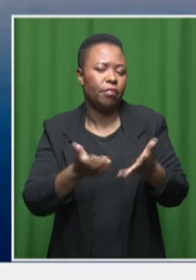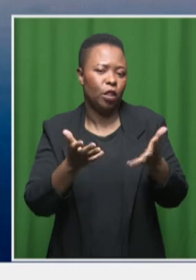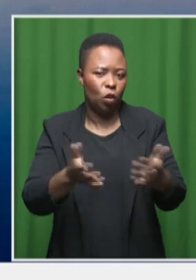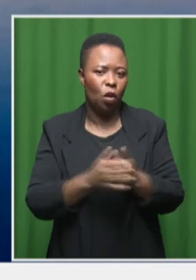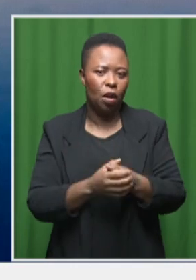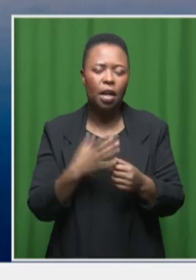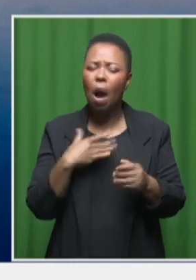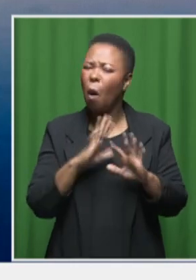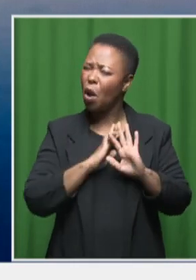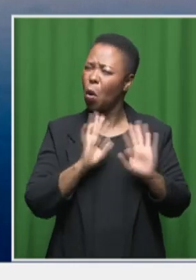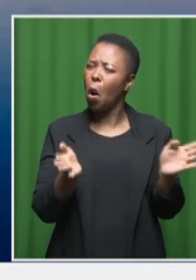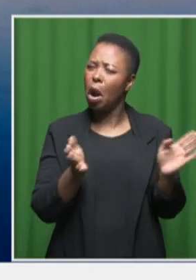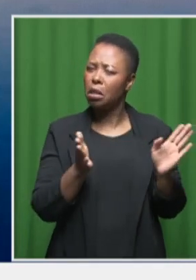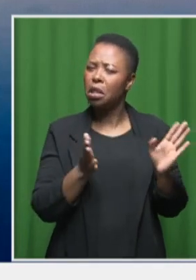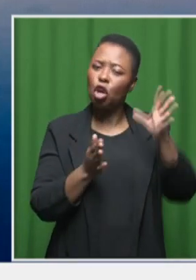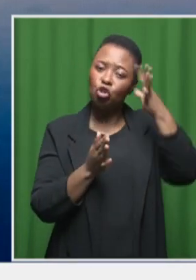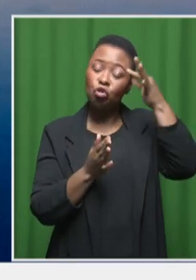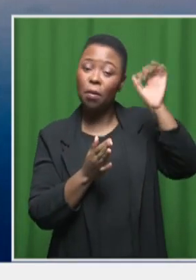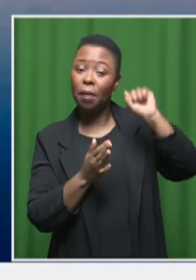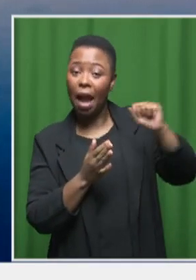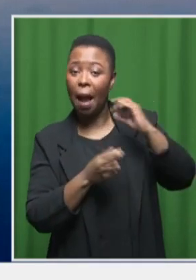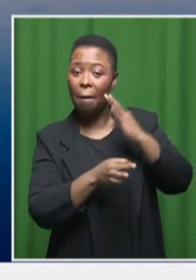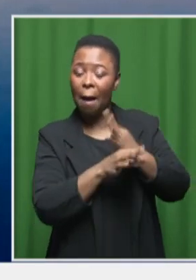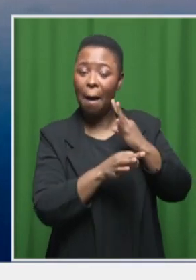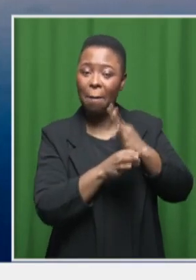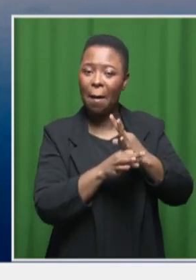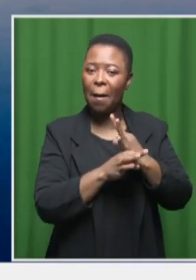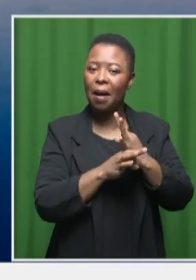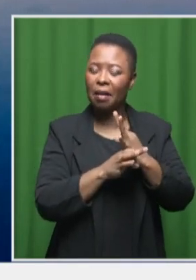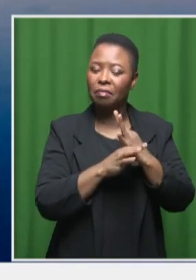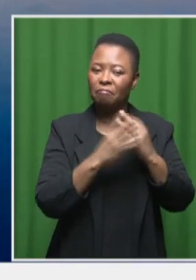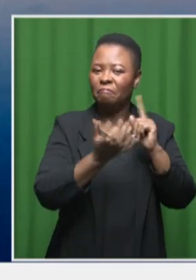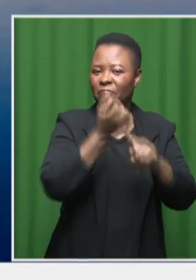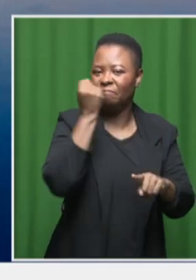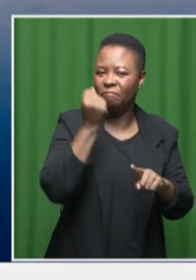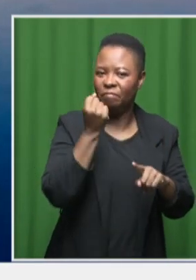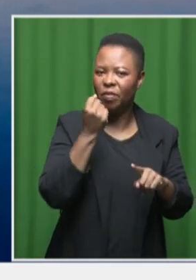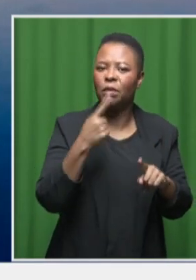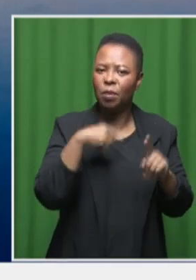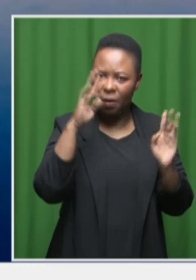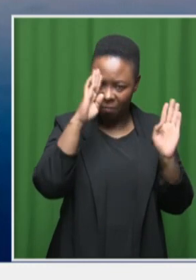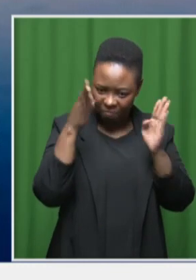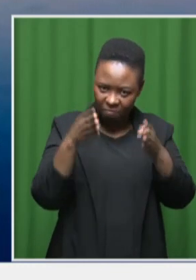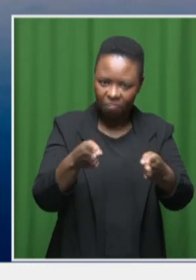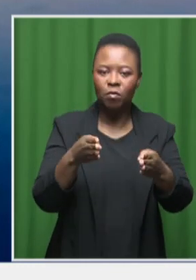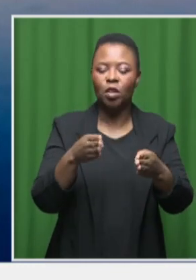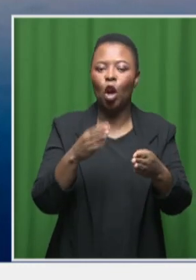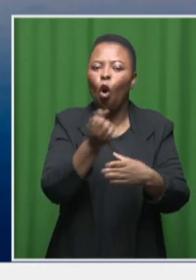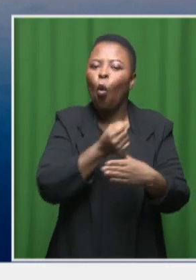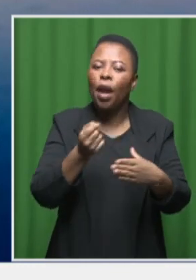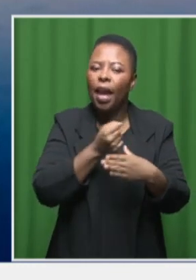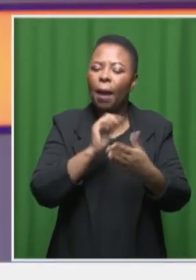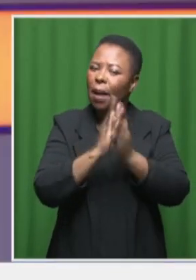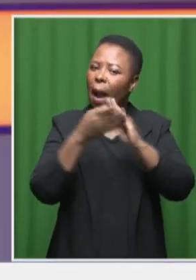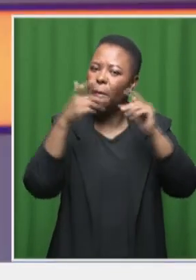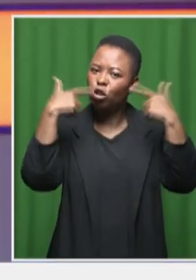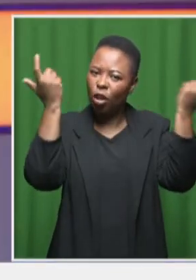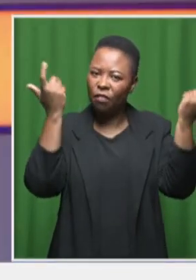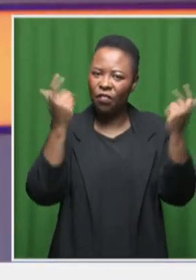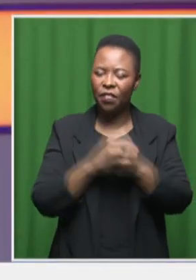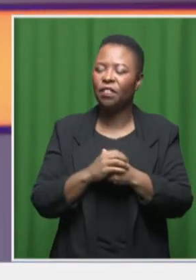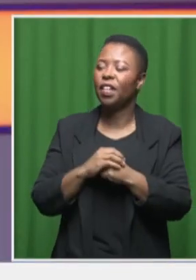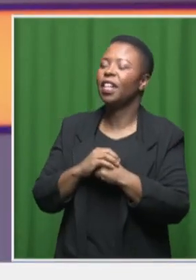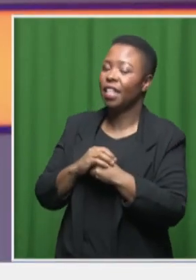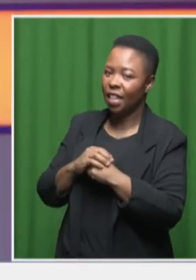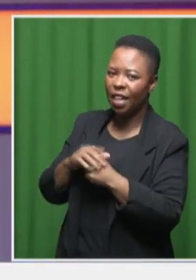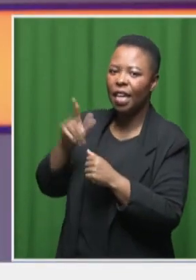not fulfill my dad's dream, you know? Right. And just venture into cooking and be a chef. Why not? What's the kind of influence